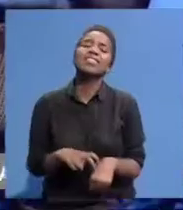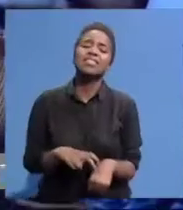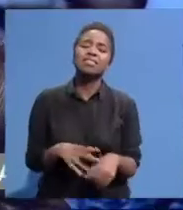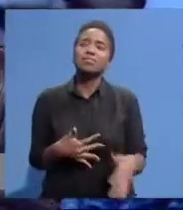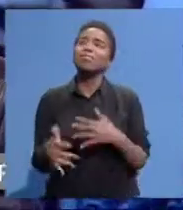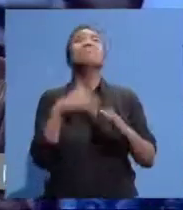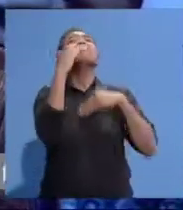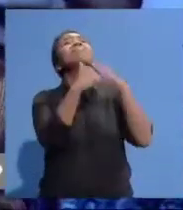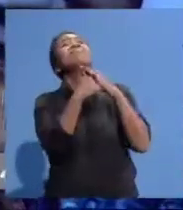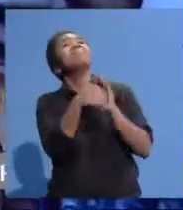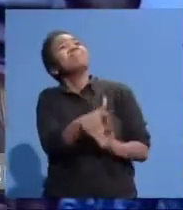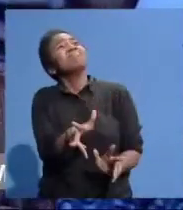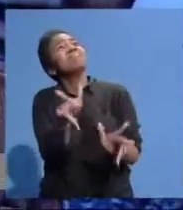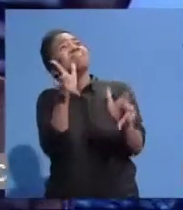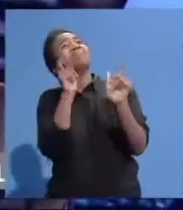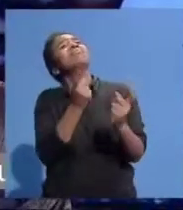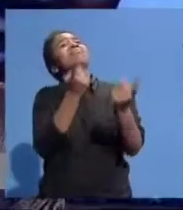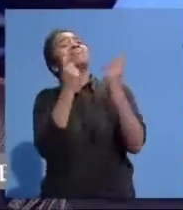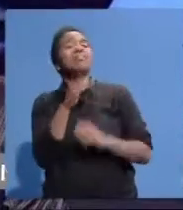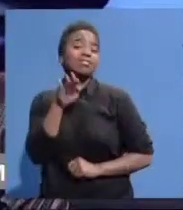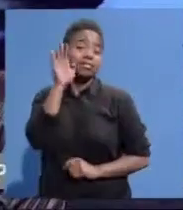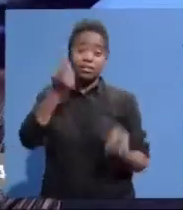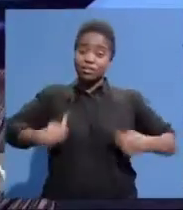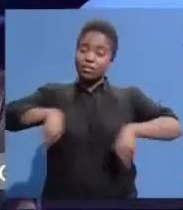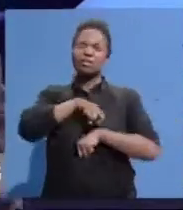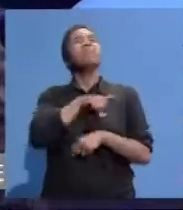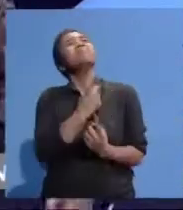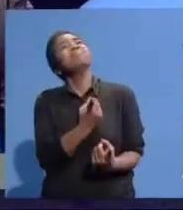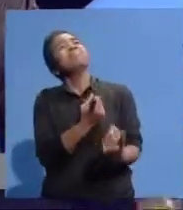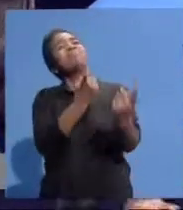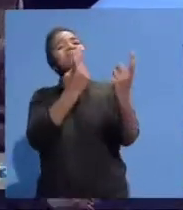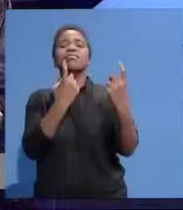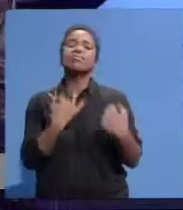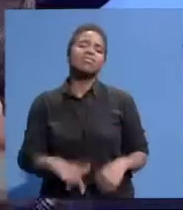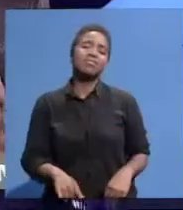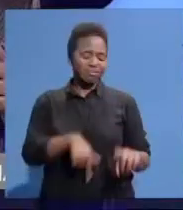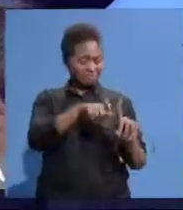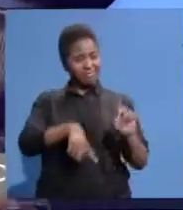Heaven hear me, 'cause I'm calling.